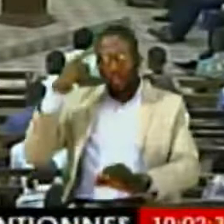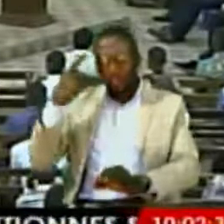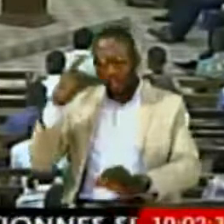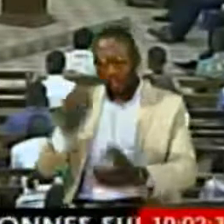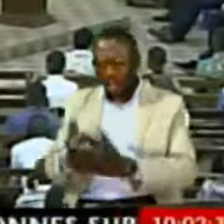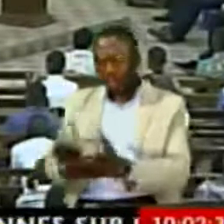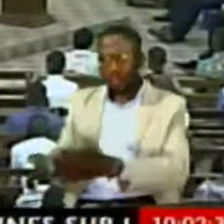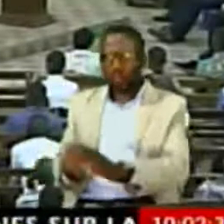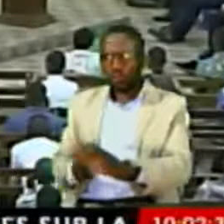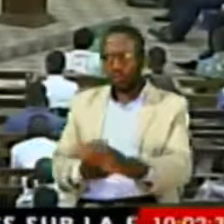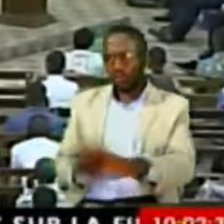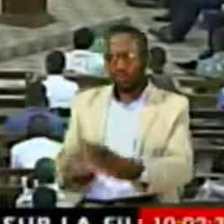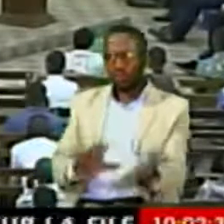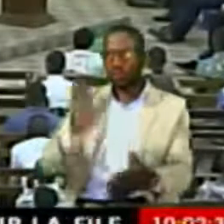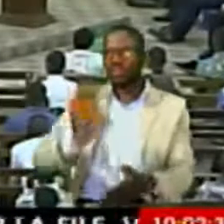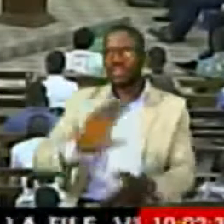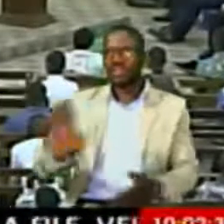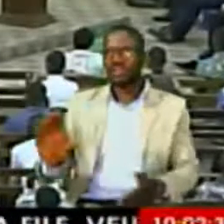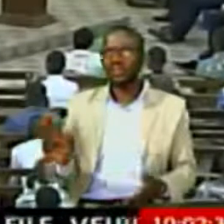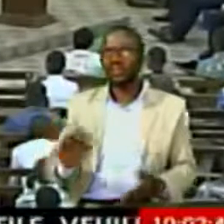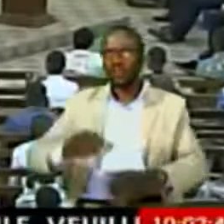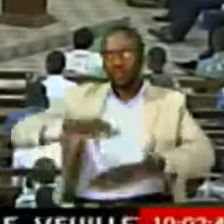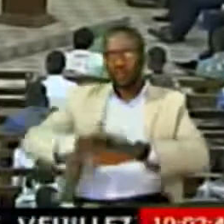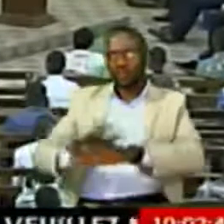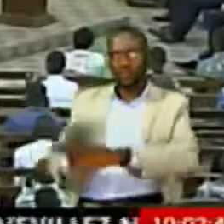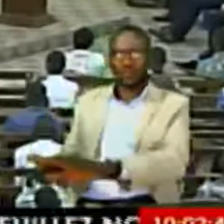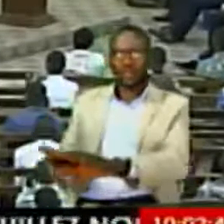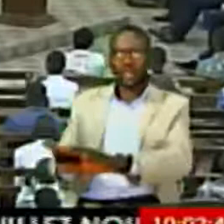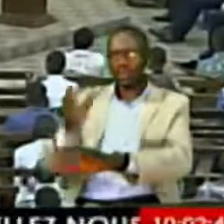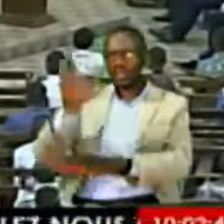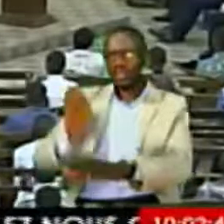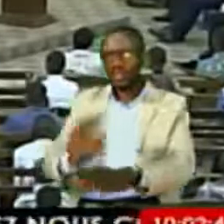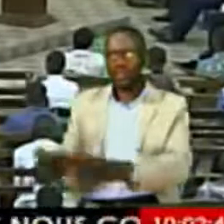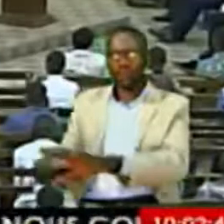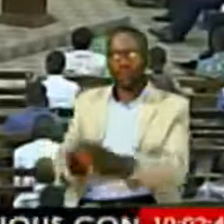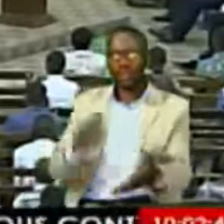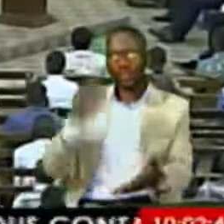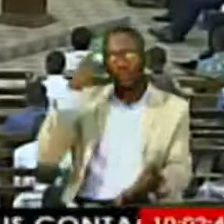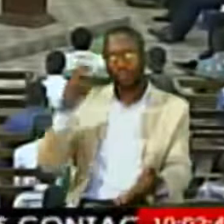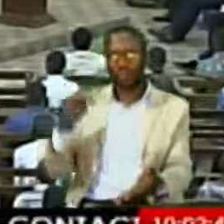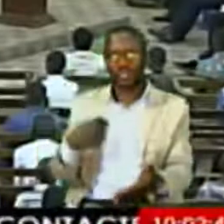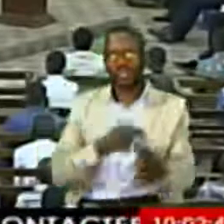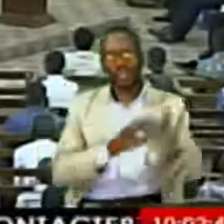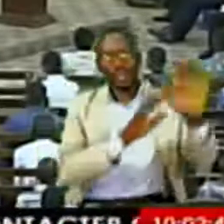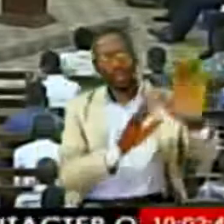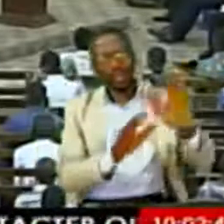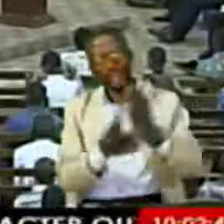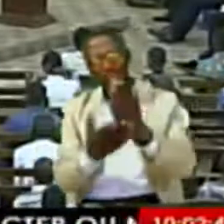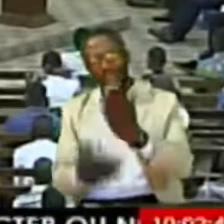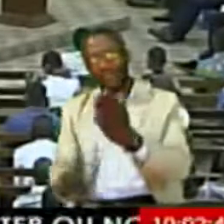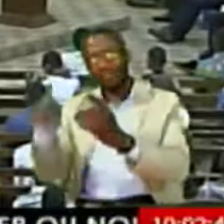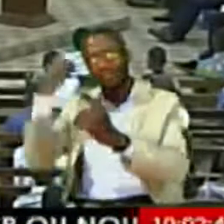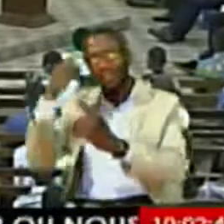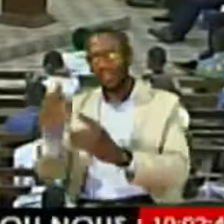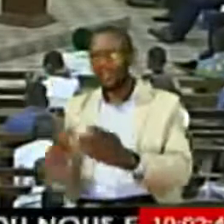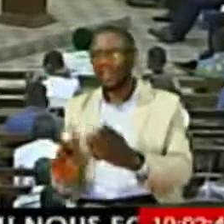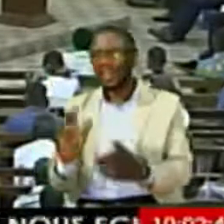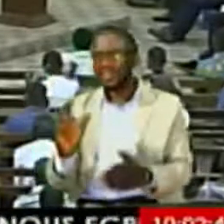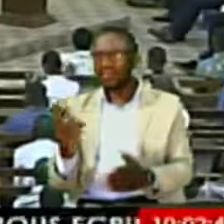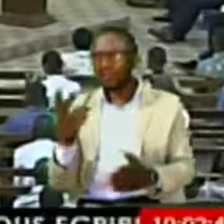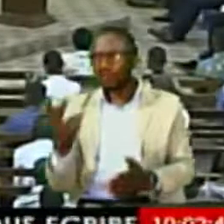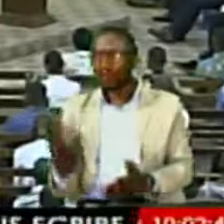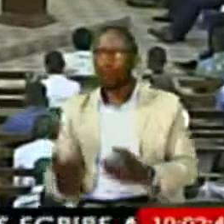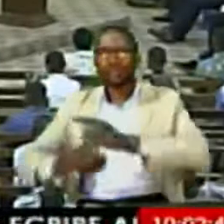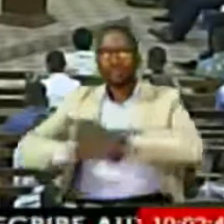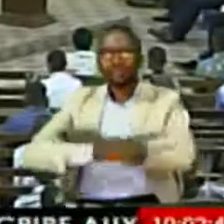Sur la croix. On the cross. Il mourut pour nous. He died for us. Il versa son sang. He shed his blood. Mais le troisième jour, il ressuscita de mort. But the